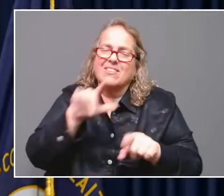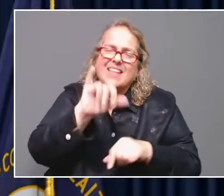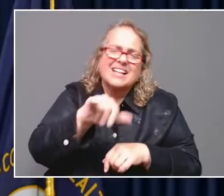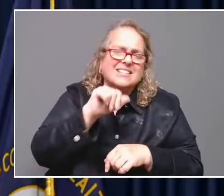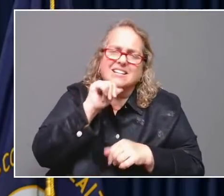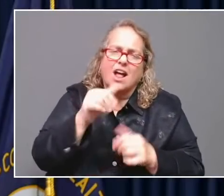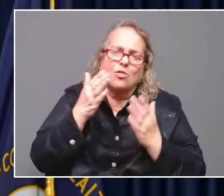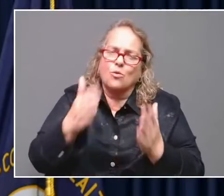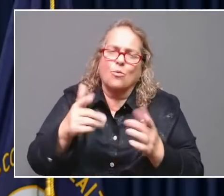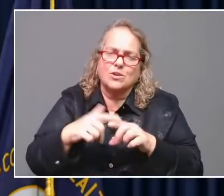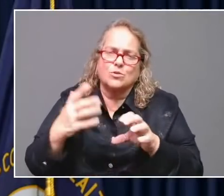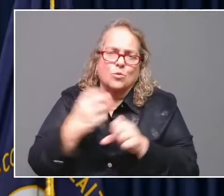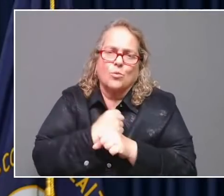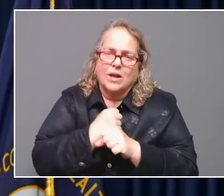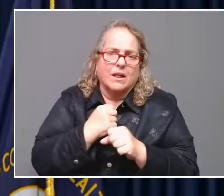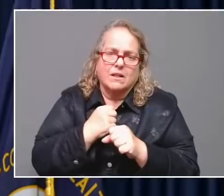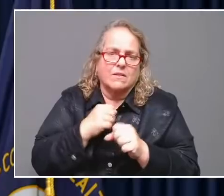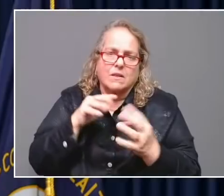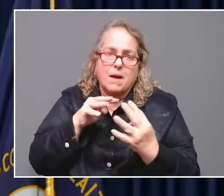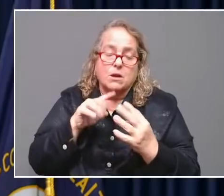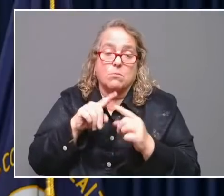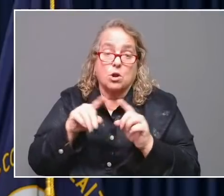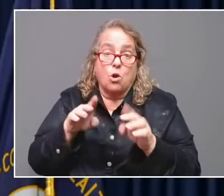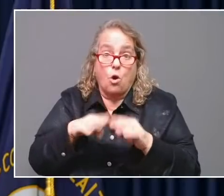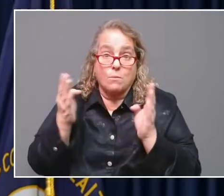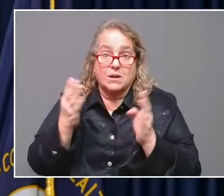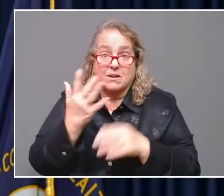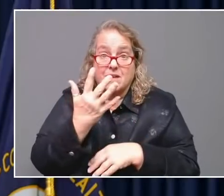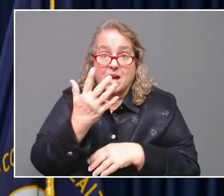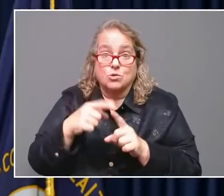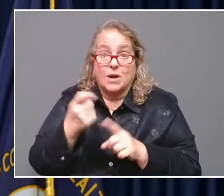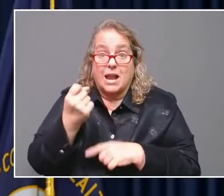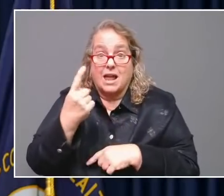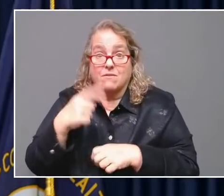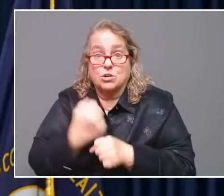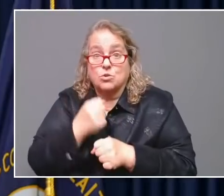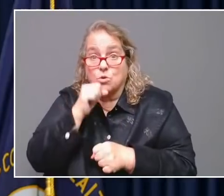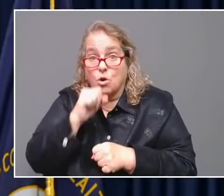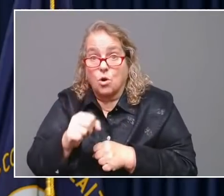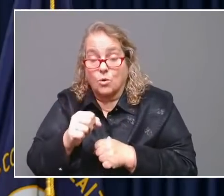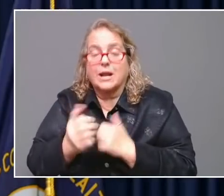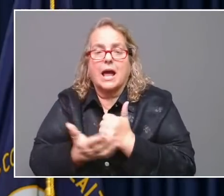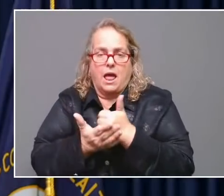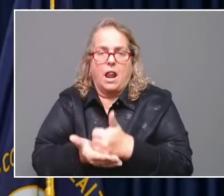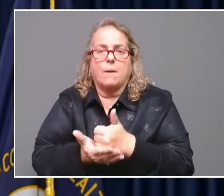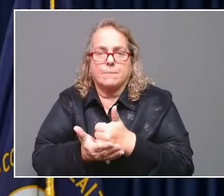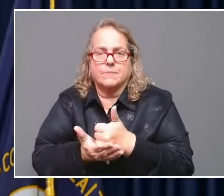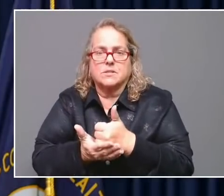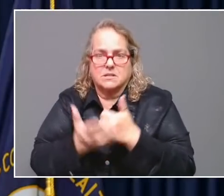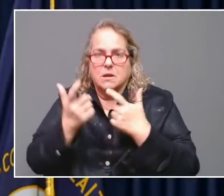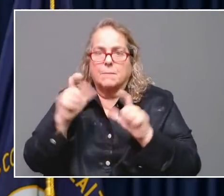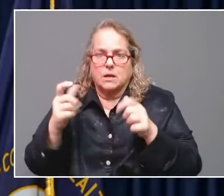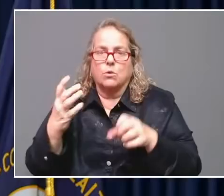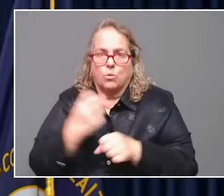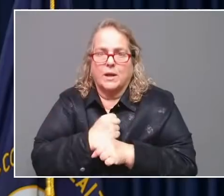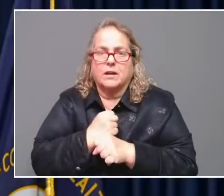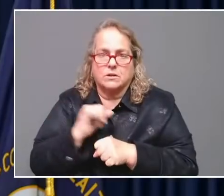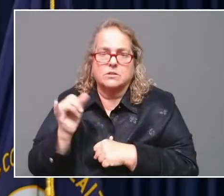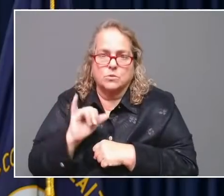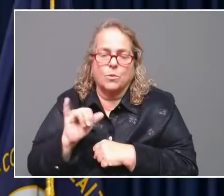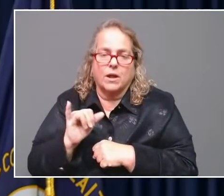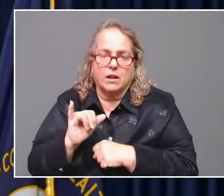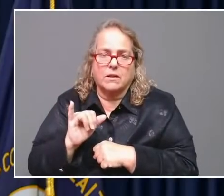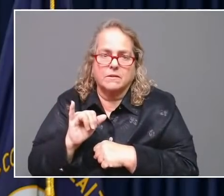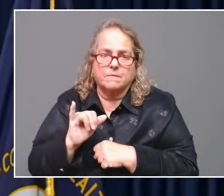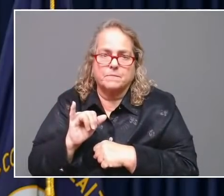battle. Certainly opening up to 5 to 11-year-olds is a big win as well. And again, it